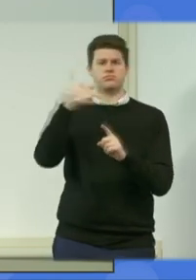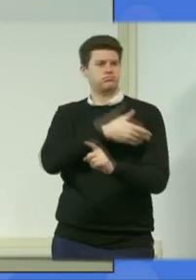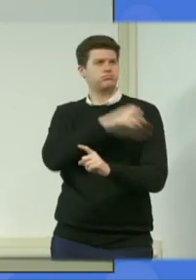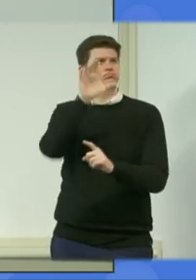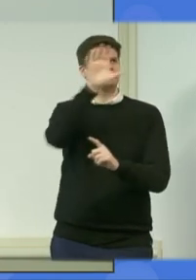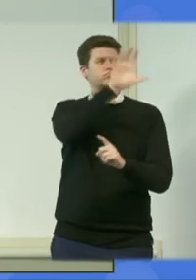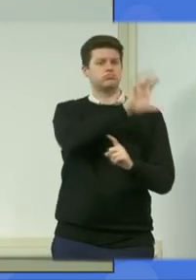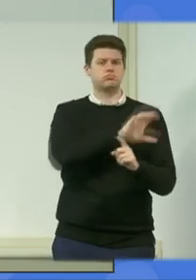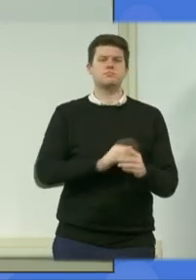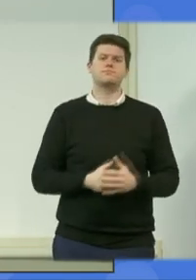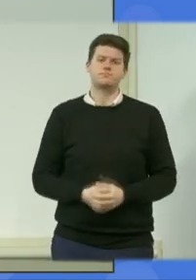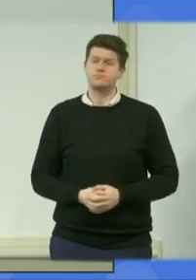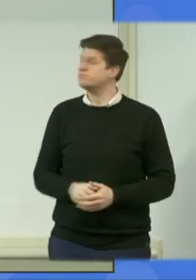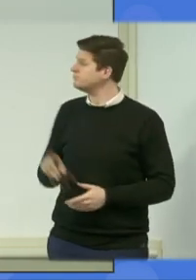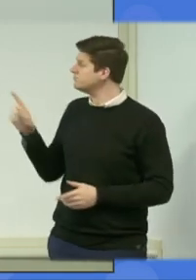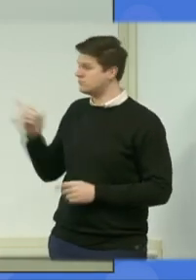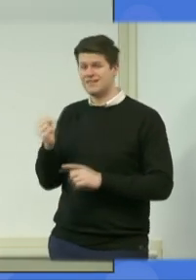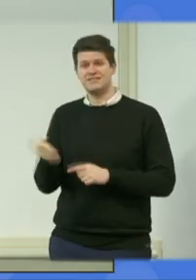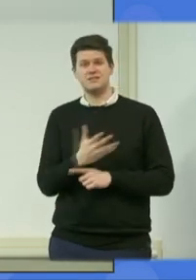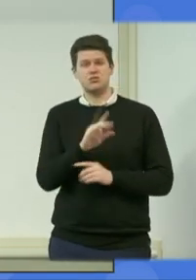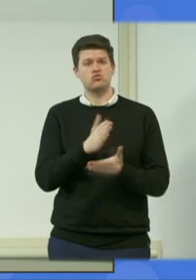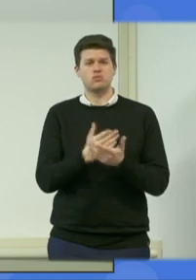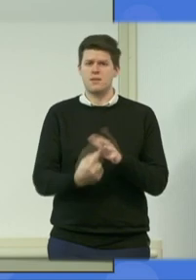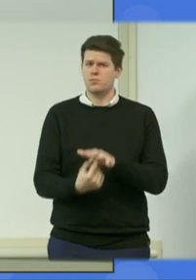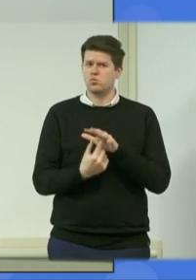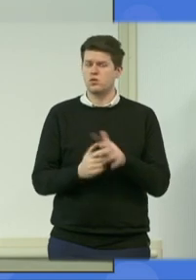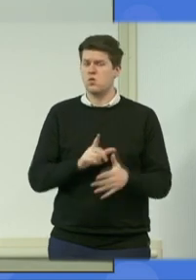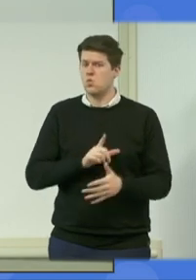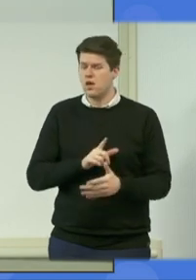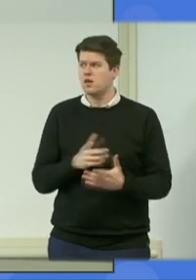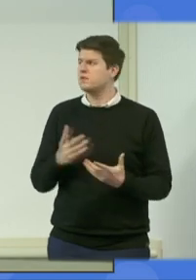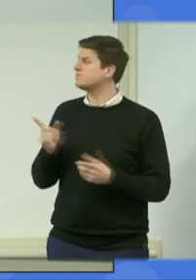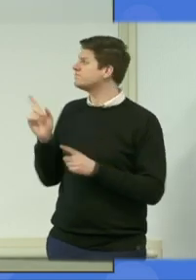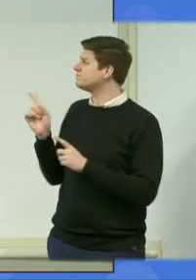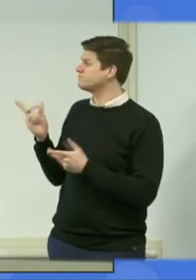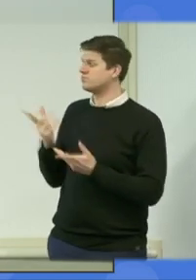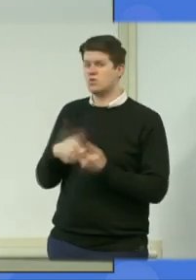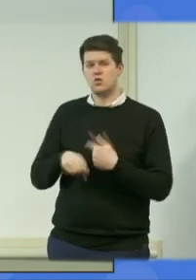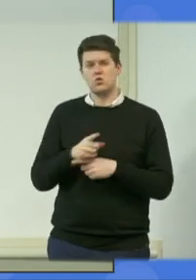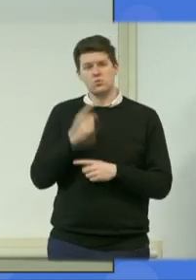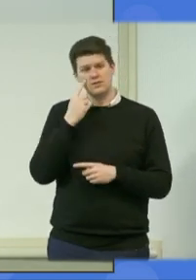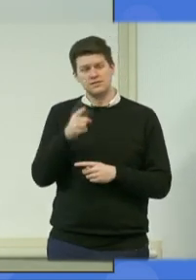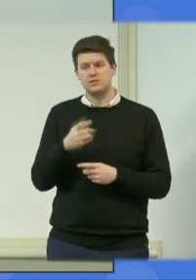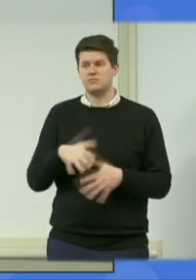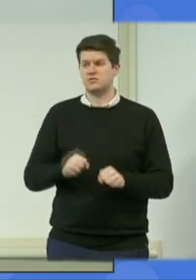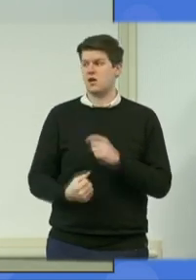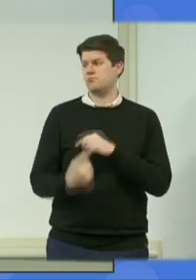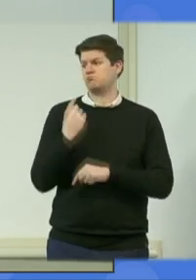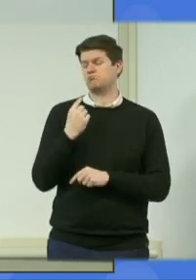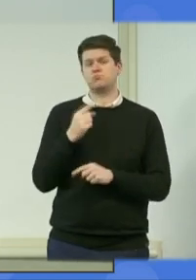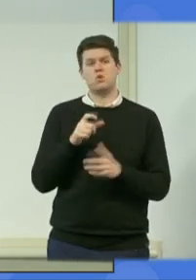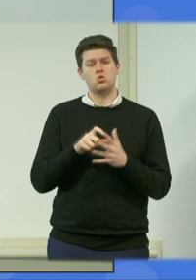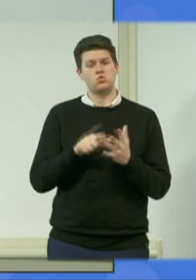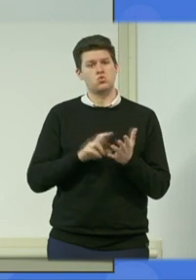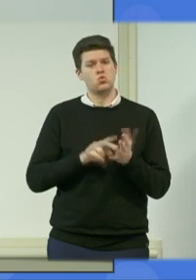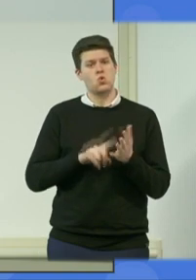Now, this is actually a really important slide, because it shows that, as was said right at the outset when Donald Dewar launched